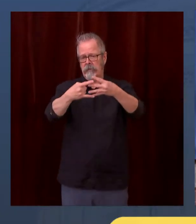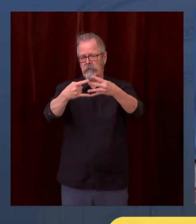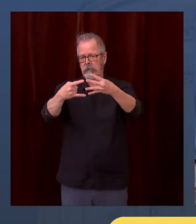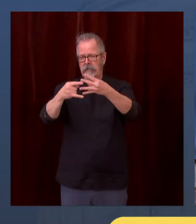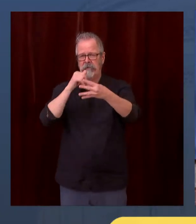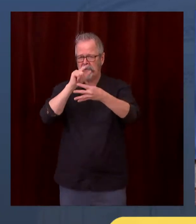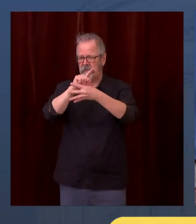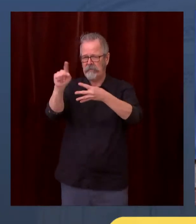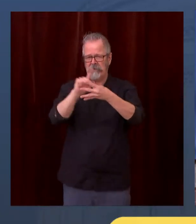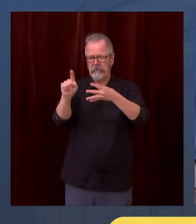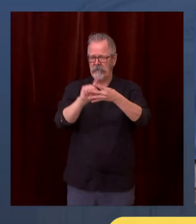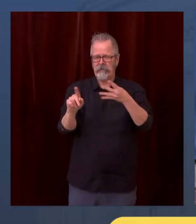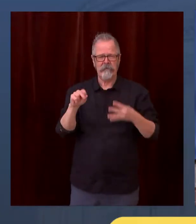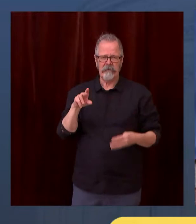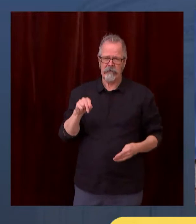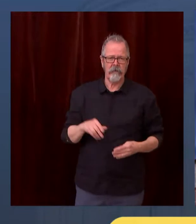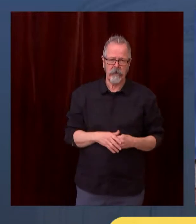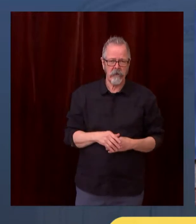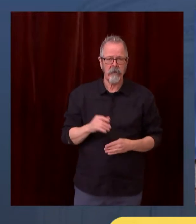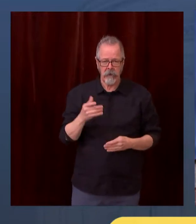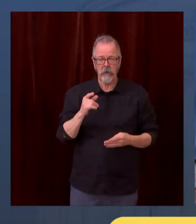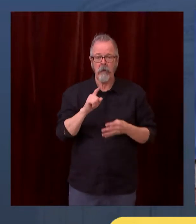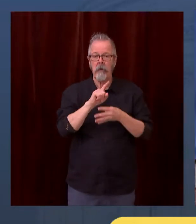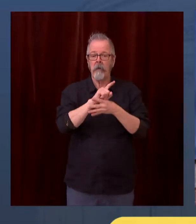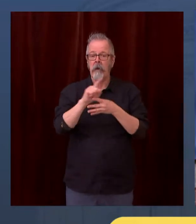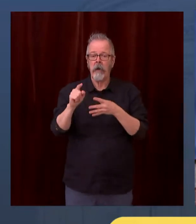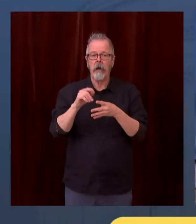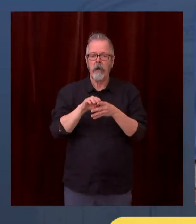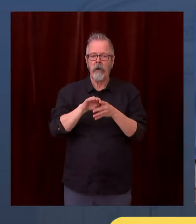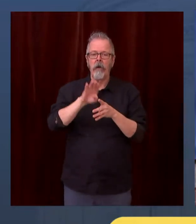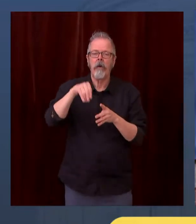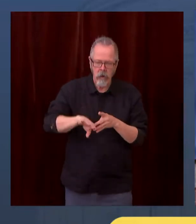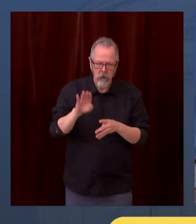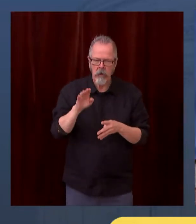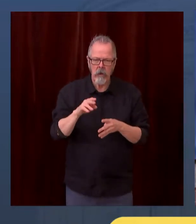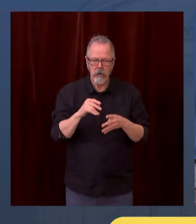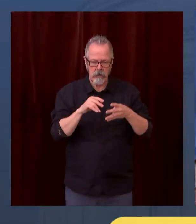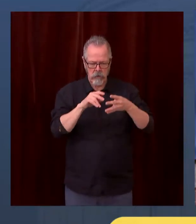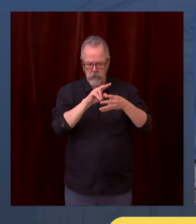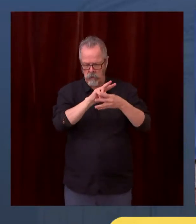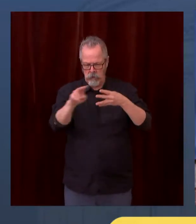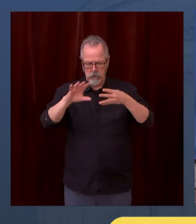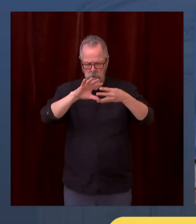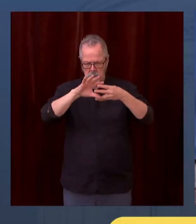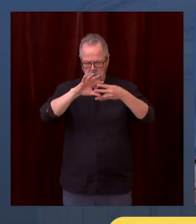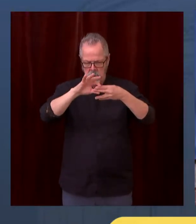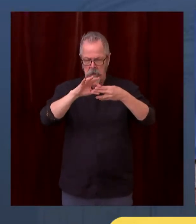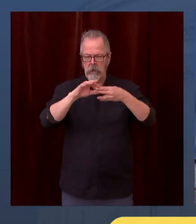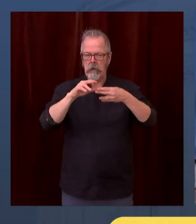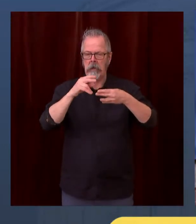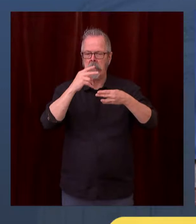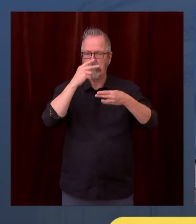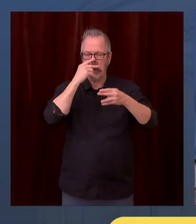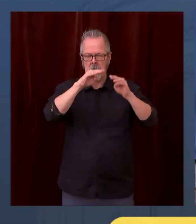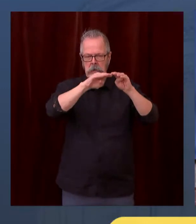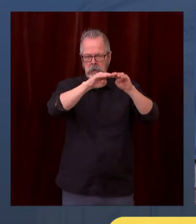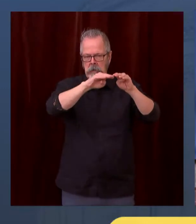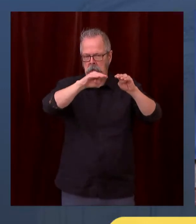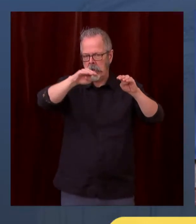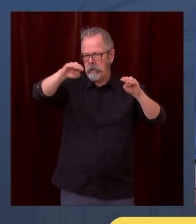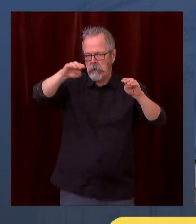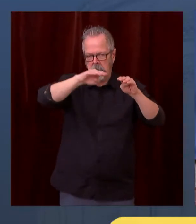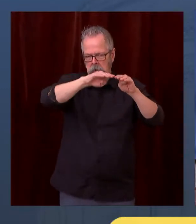bad week or a bad couple of weeks. And so this reduces the chance that we just had sort of an